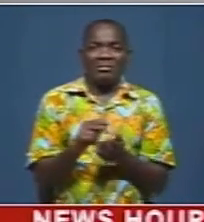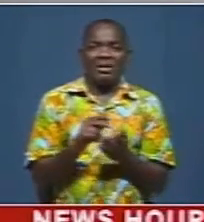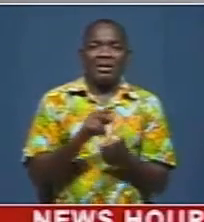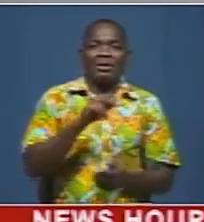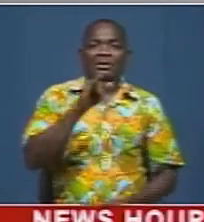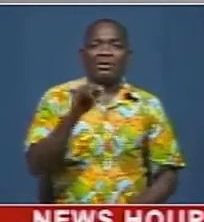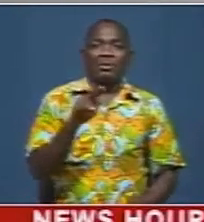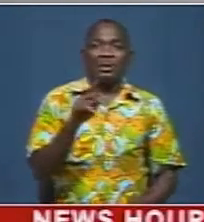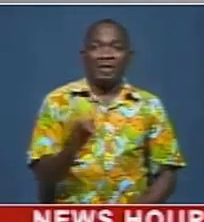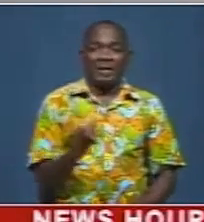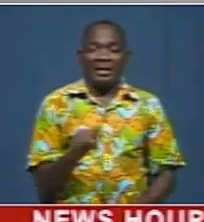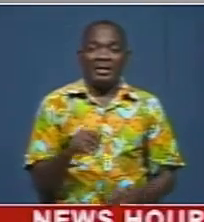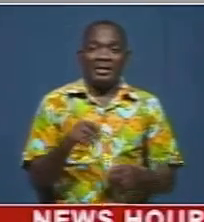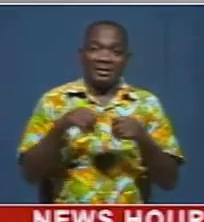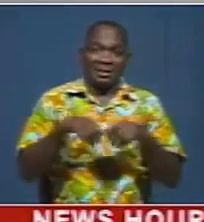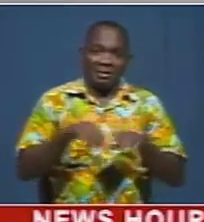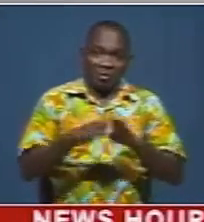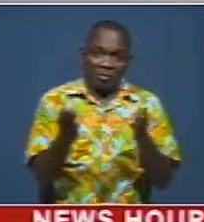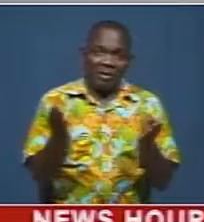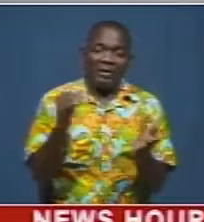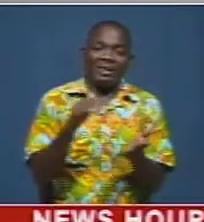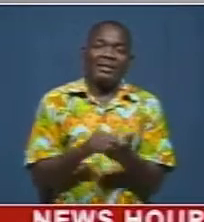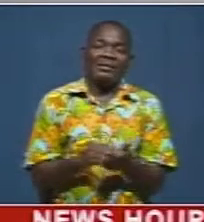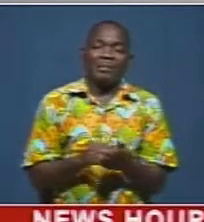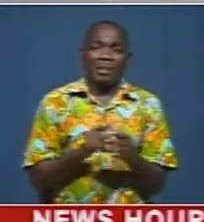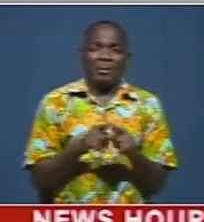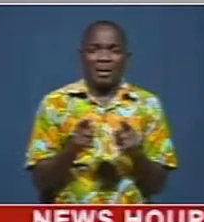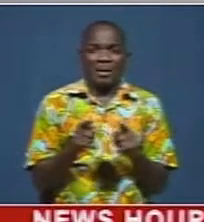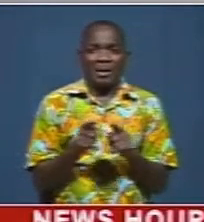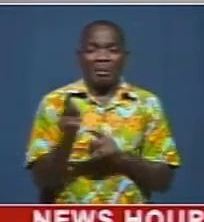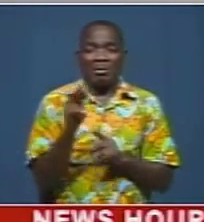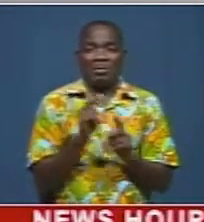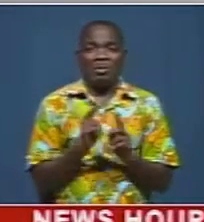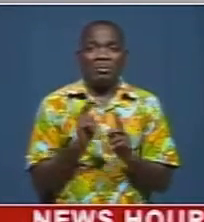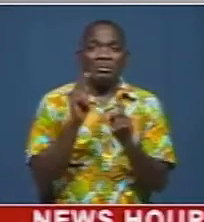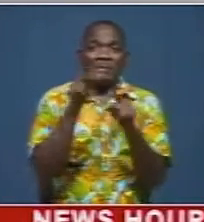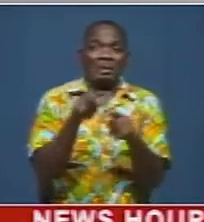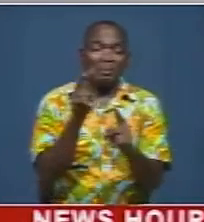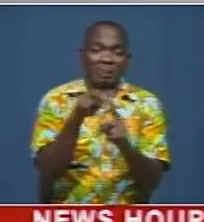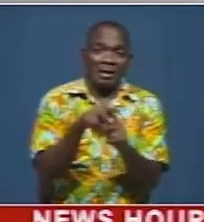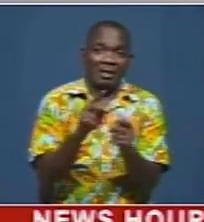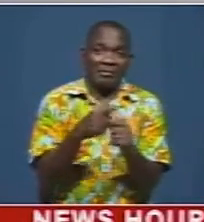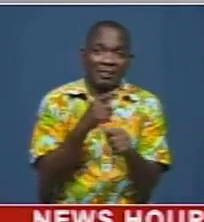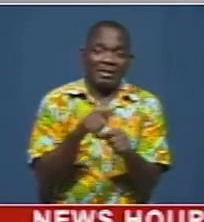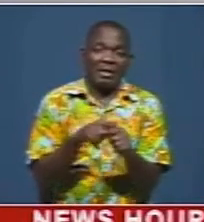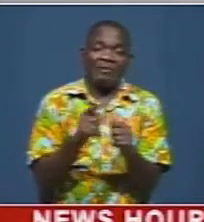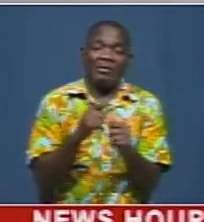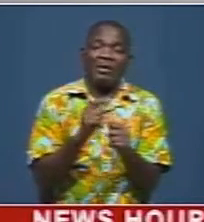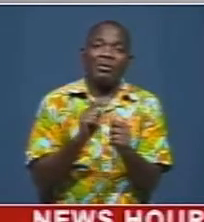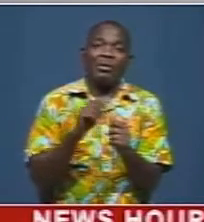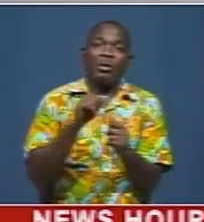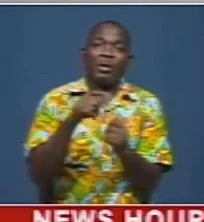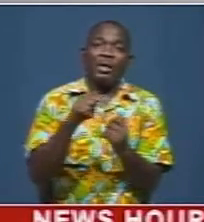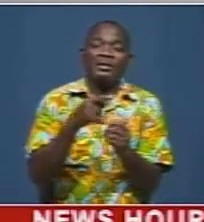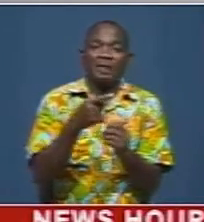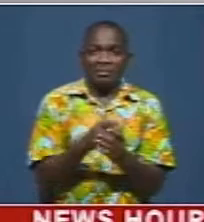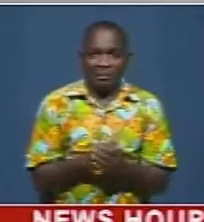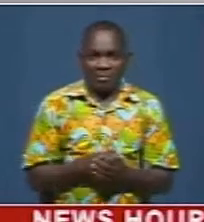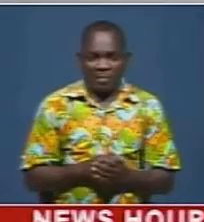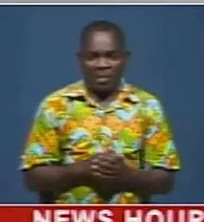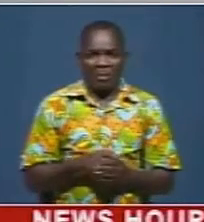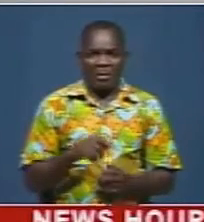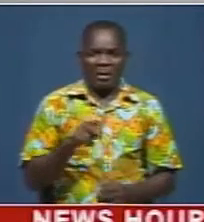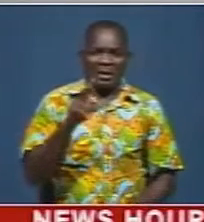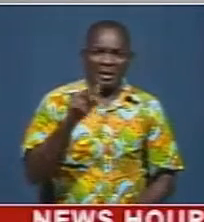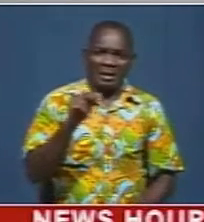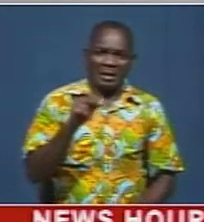July, yes, but the applicants started coming in from the 1st of August. Because as at the 30th